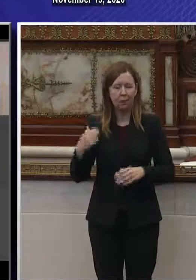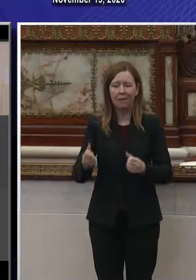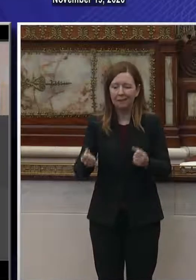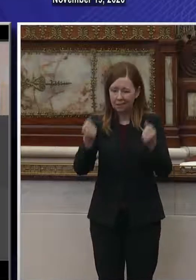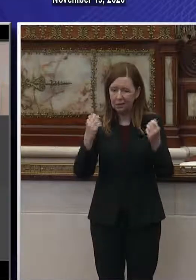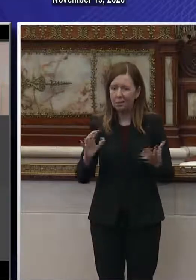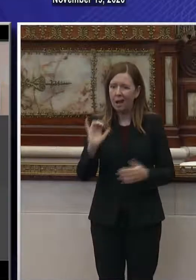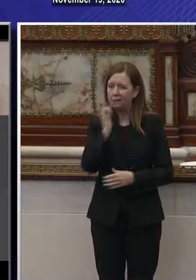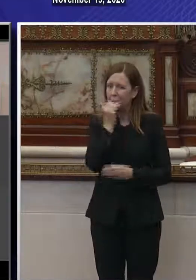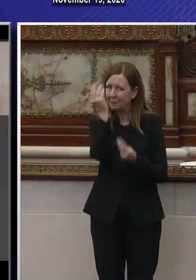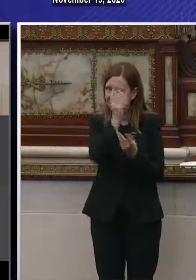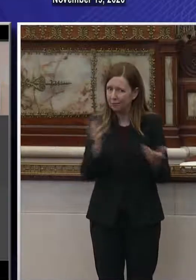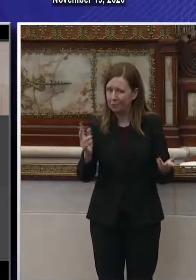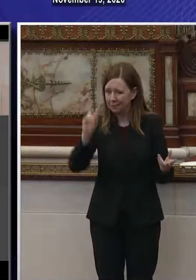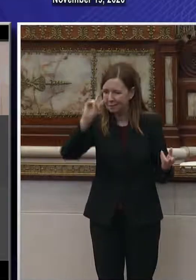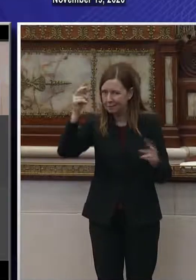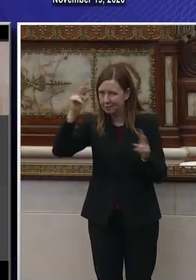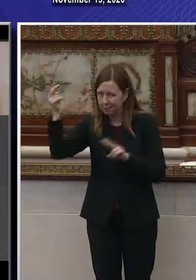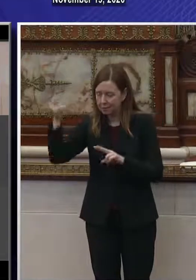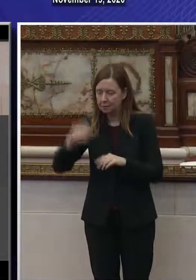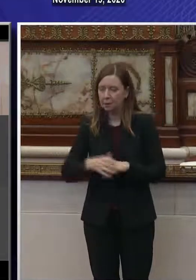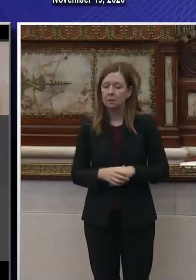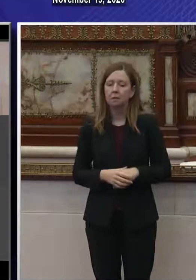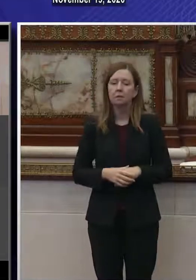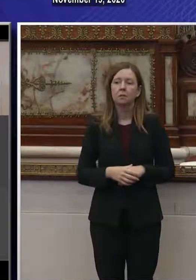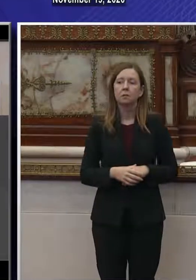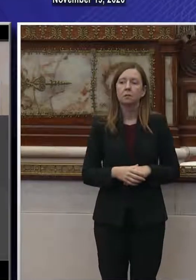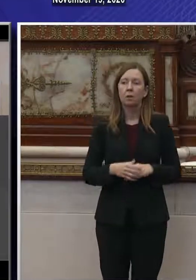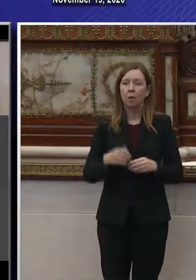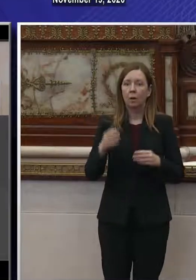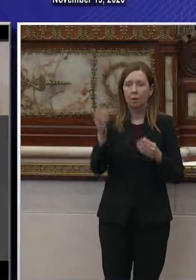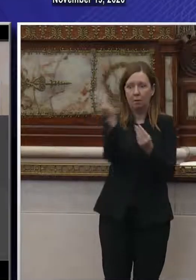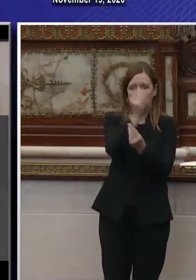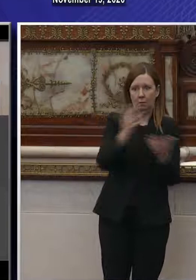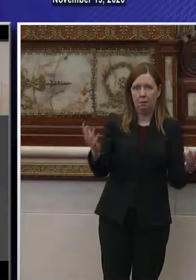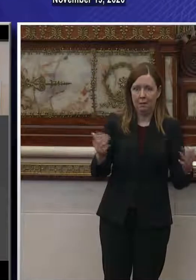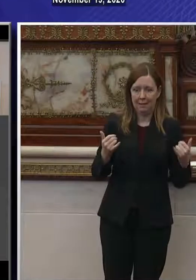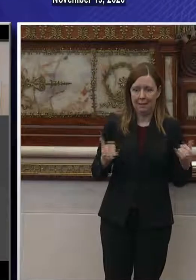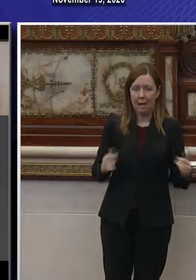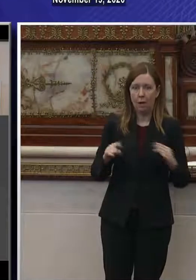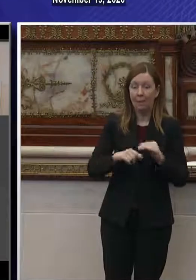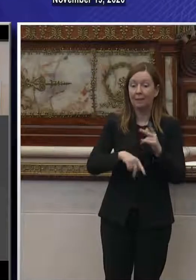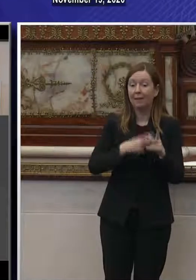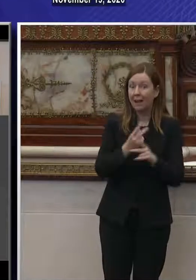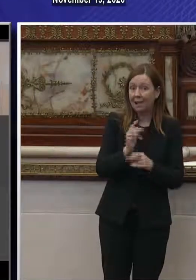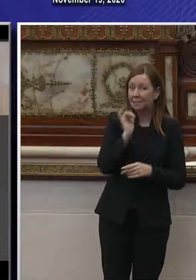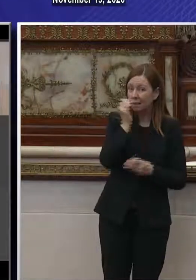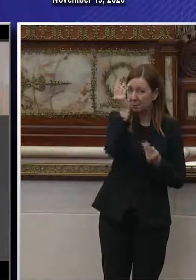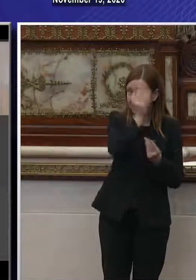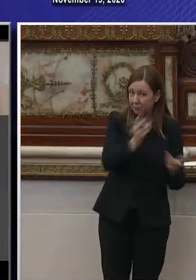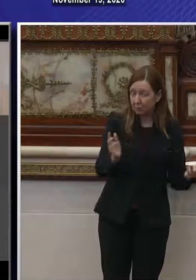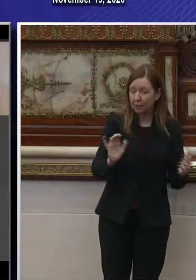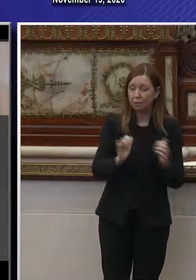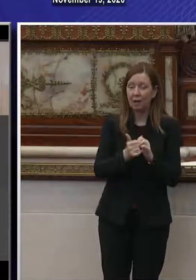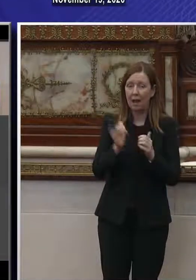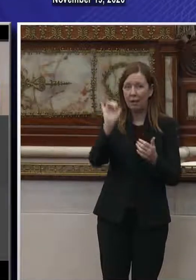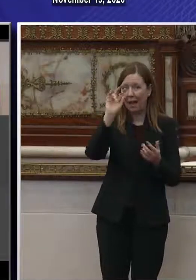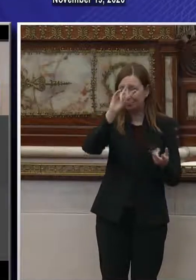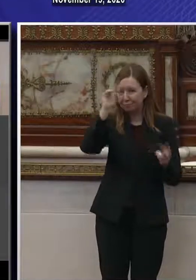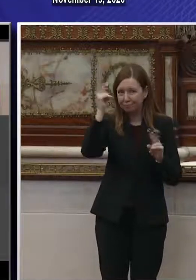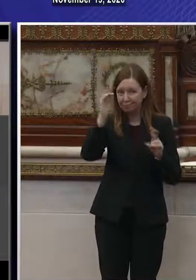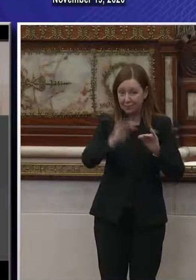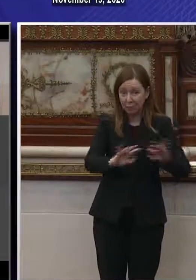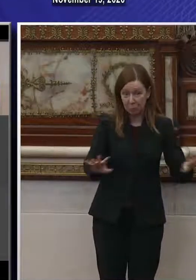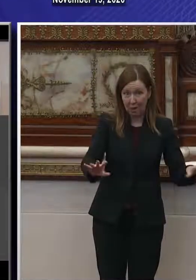of misinformation. So getting advance notice ahead of time about the kinds of misinformation, how it spreads, would